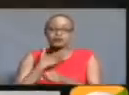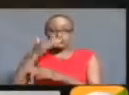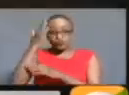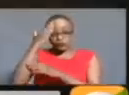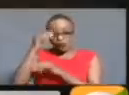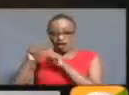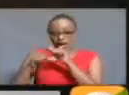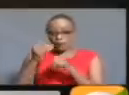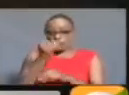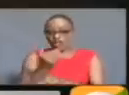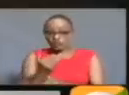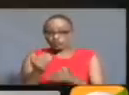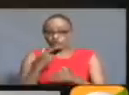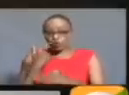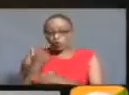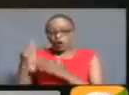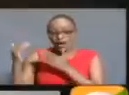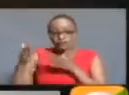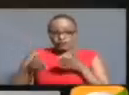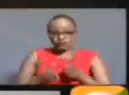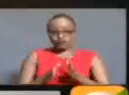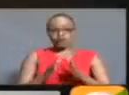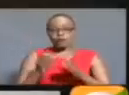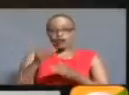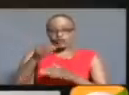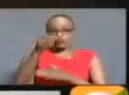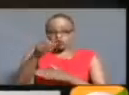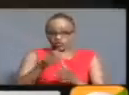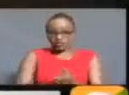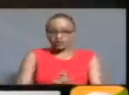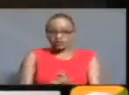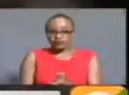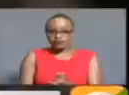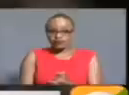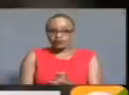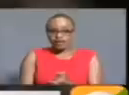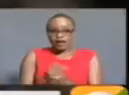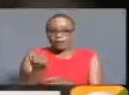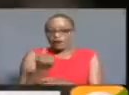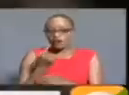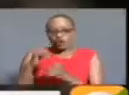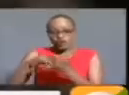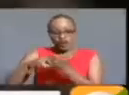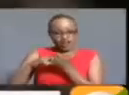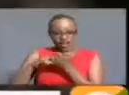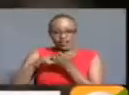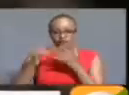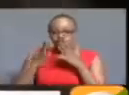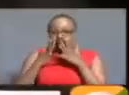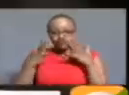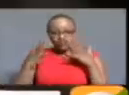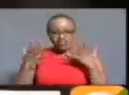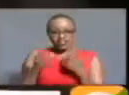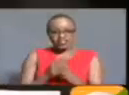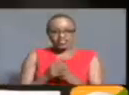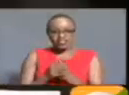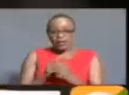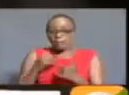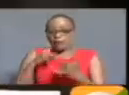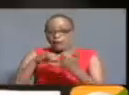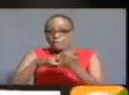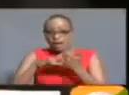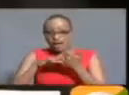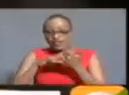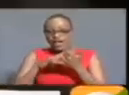kuhusu watoto wanaotarajia kupata katika siku za usoni. I'm just marry white, I'm sorry. Not marry, but